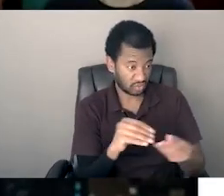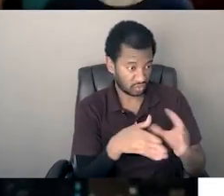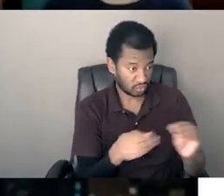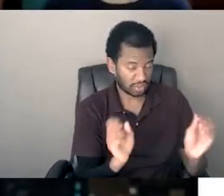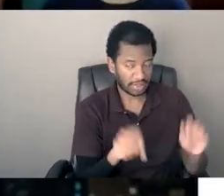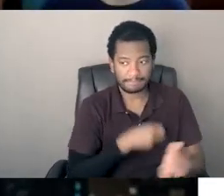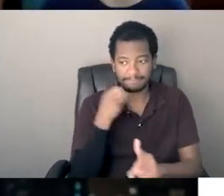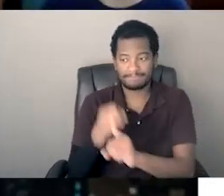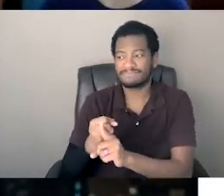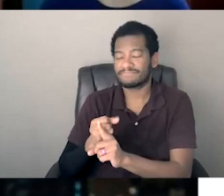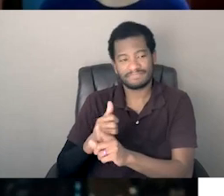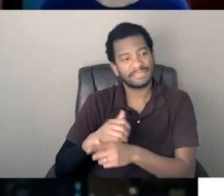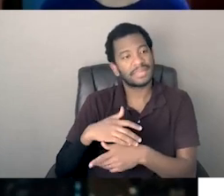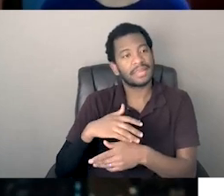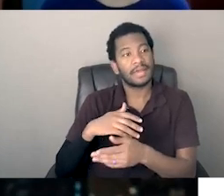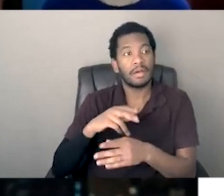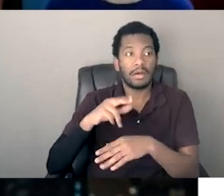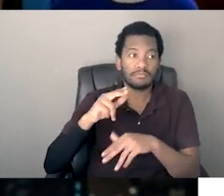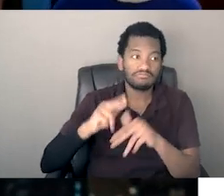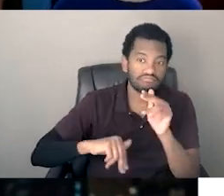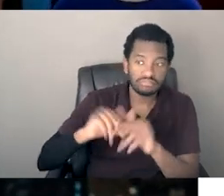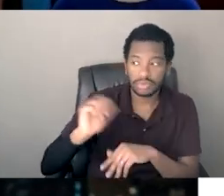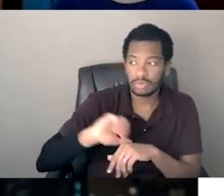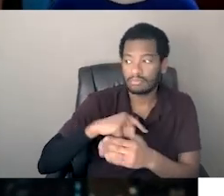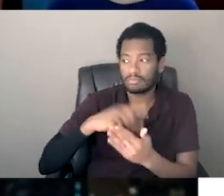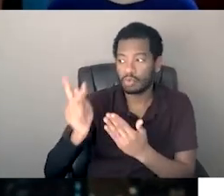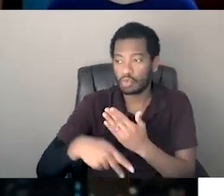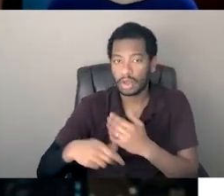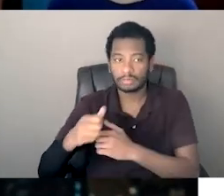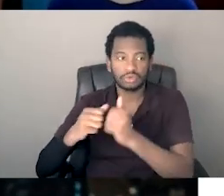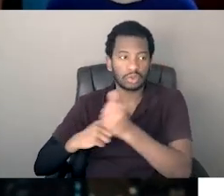how structures happen in our country.